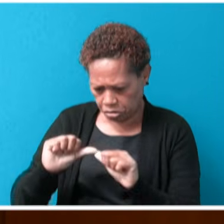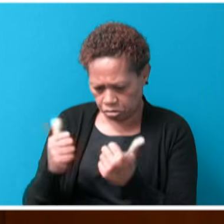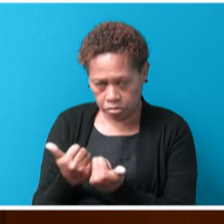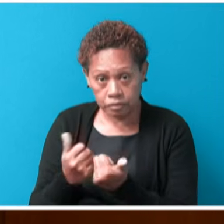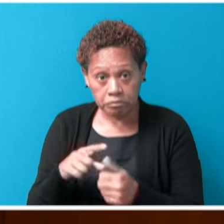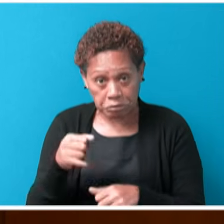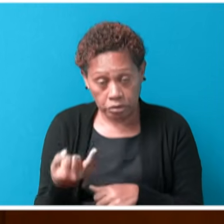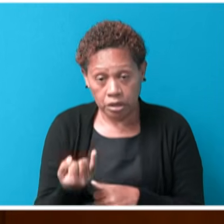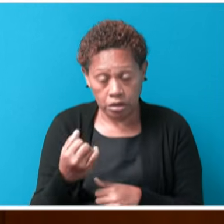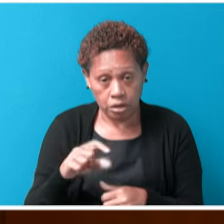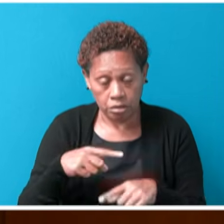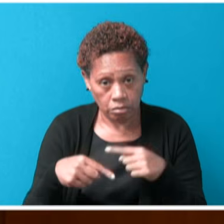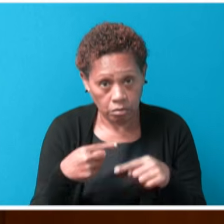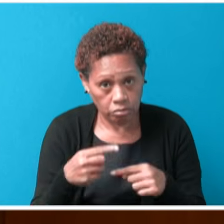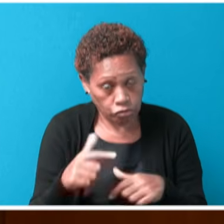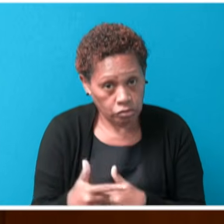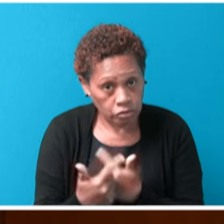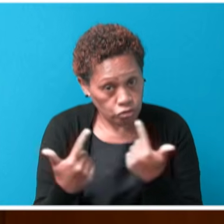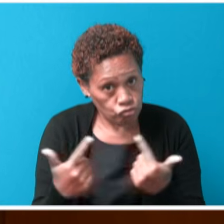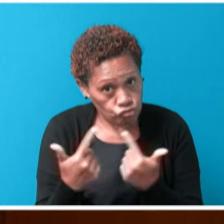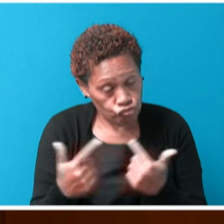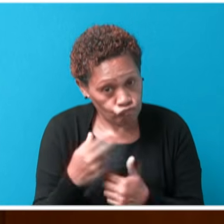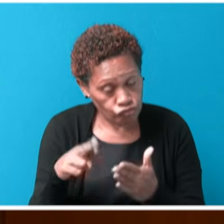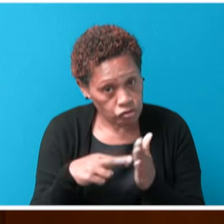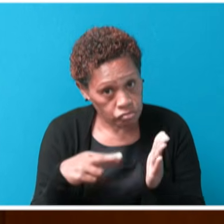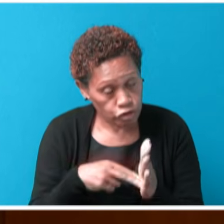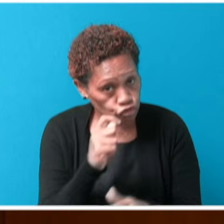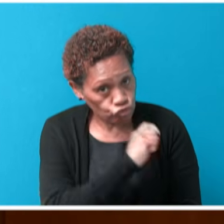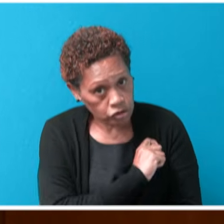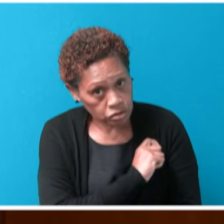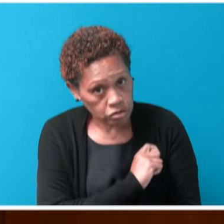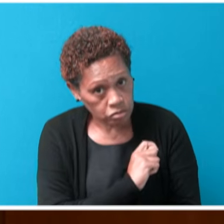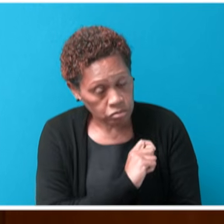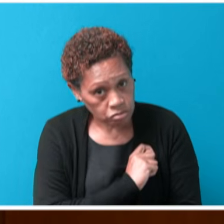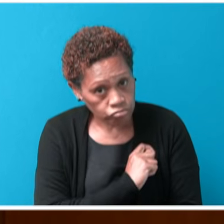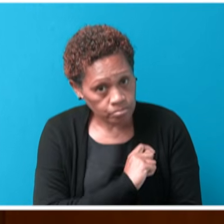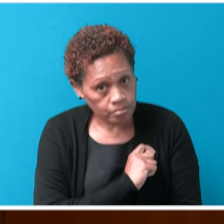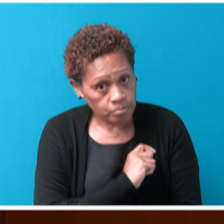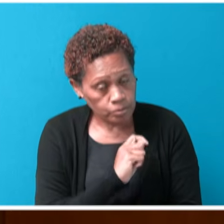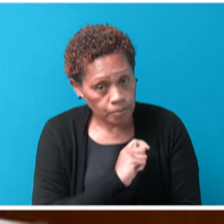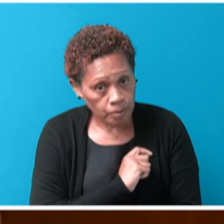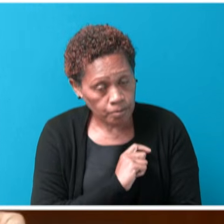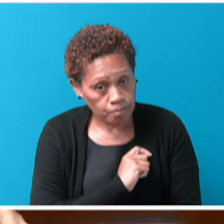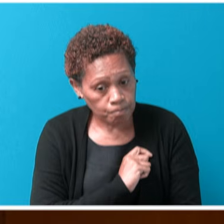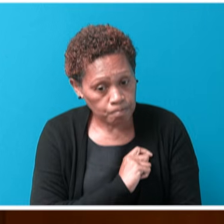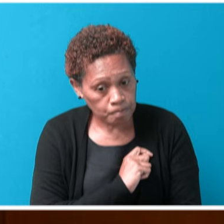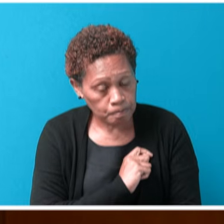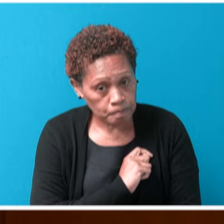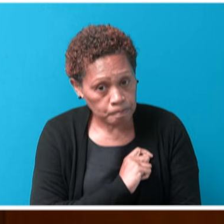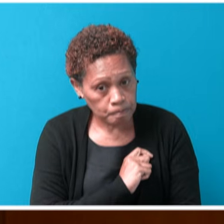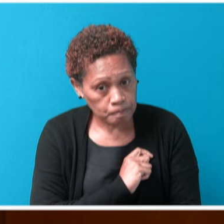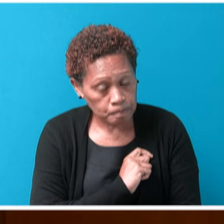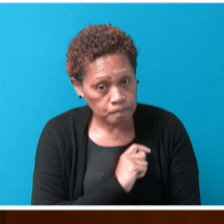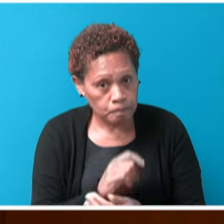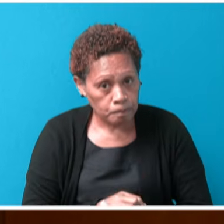the greater good. It is trust, loyalty, solidarity, and respect.